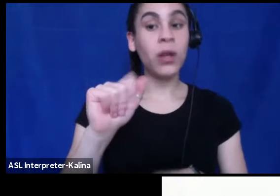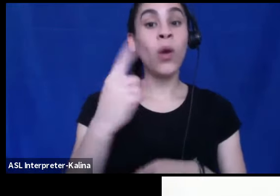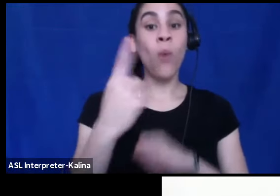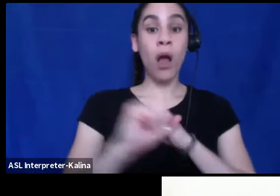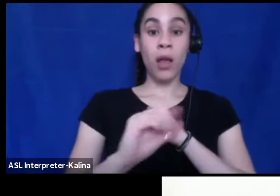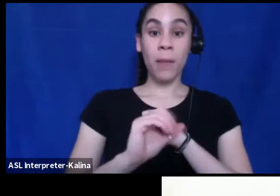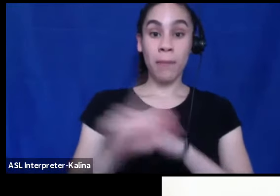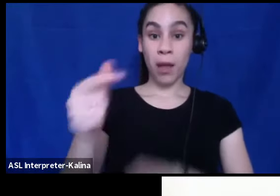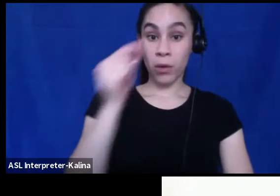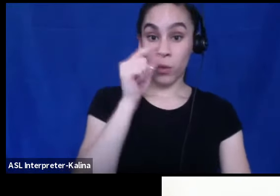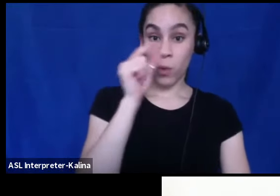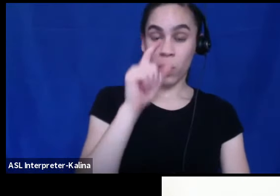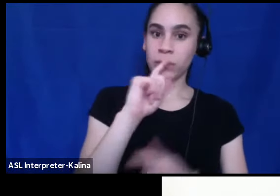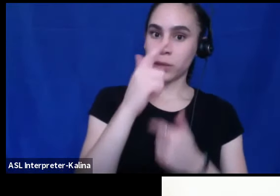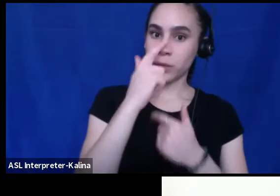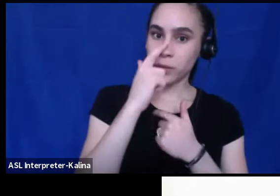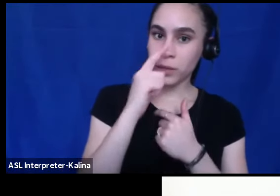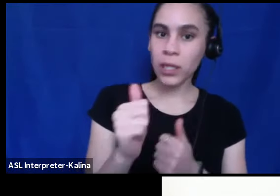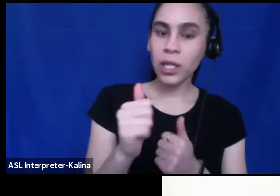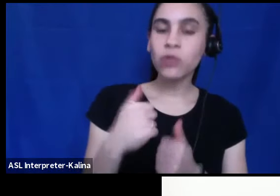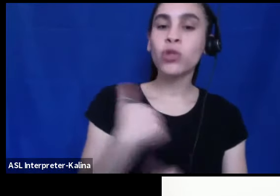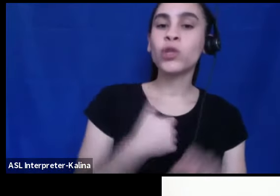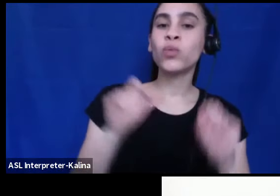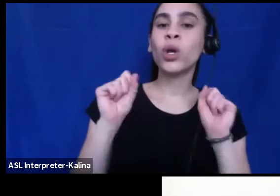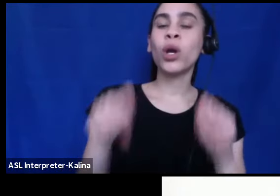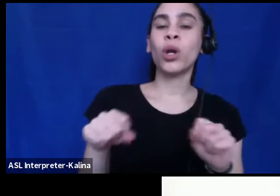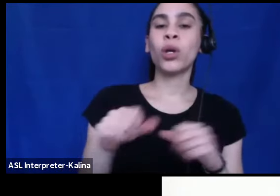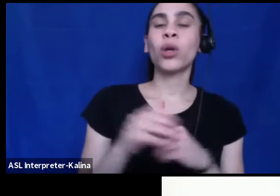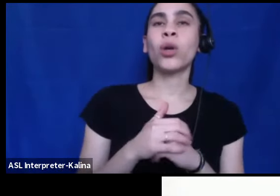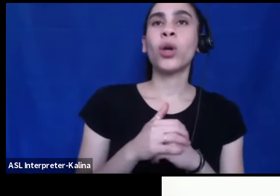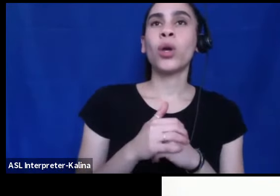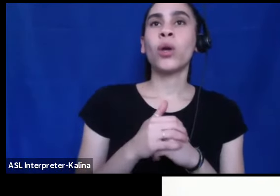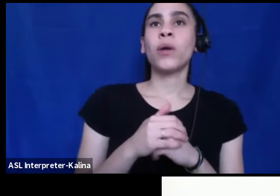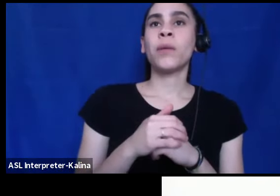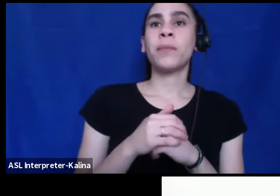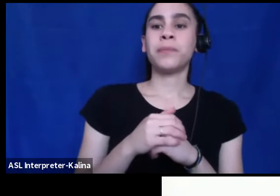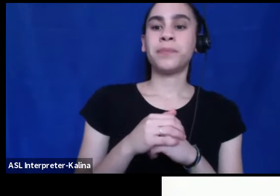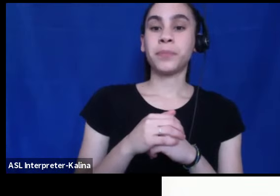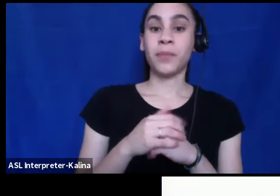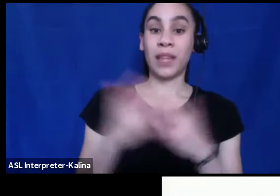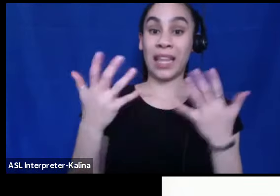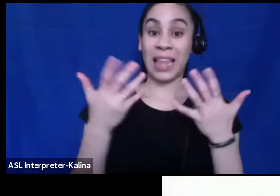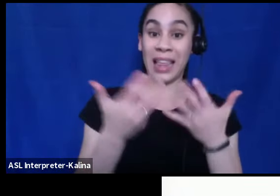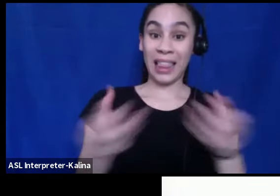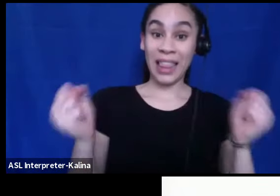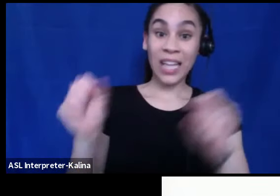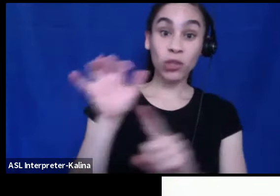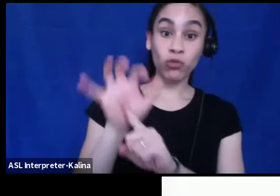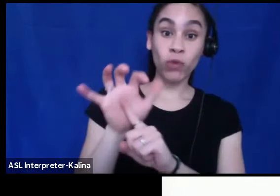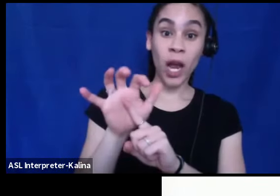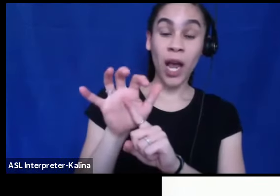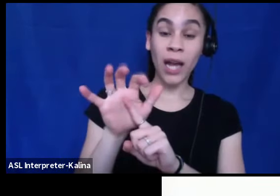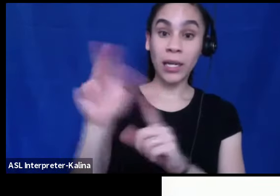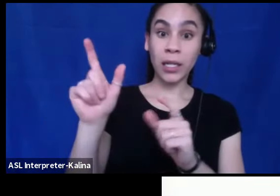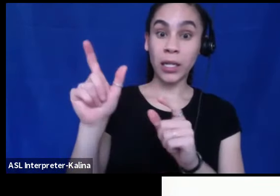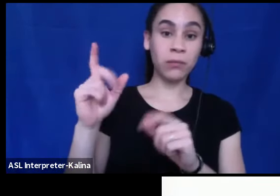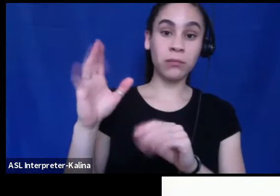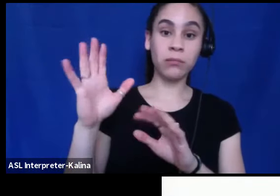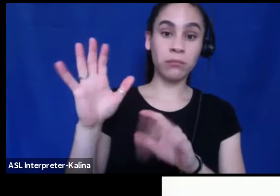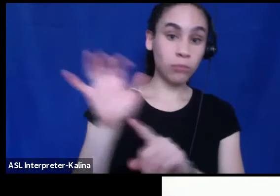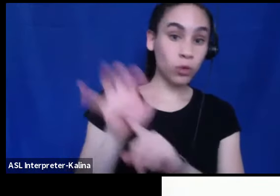Google, which was really interesting, and we were able to take, you know, things that were trending on search at an all-time high, especially during now,